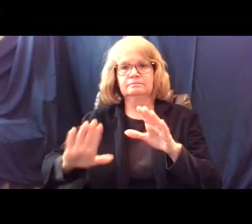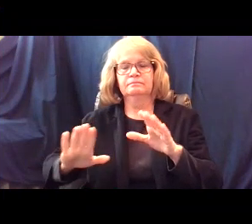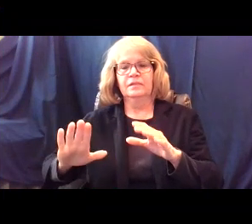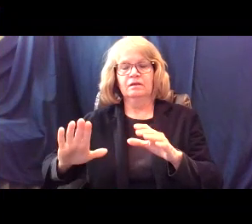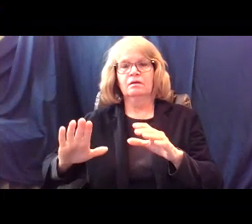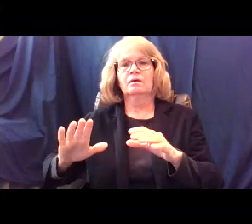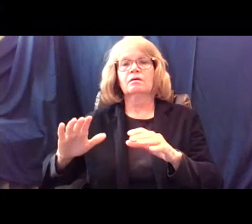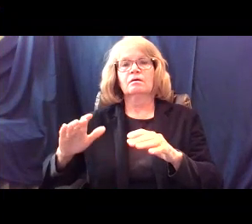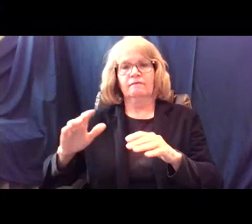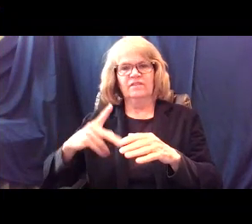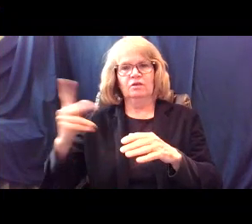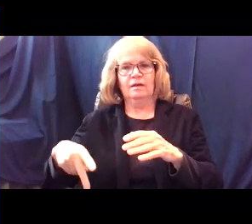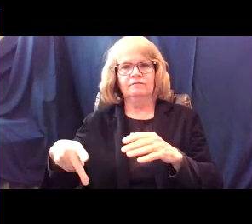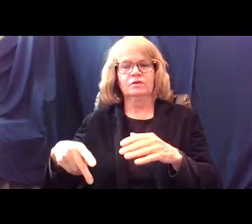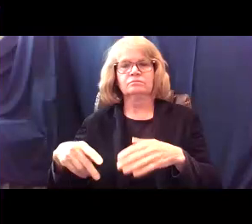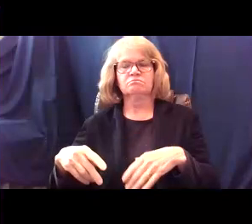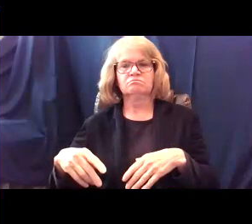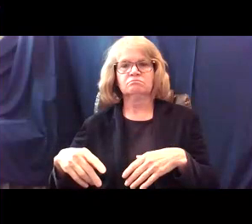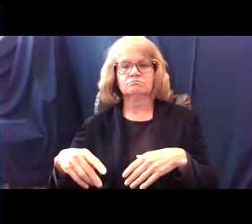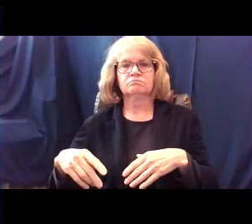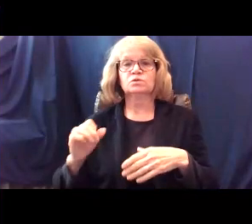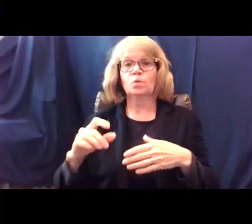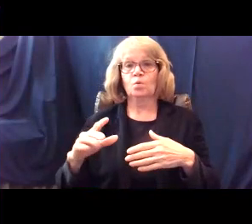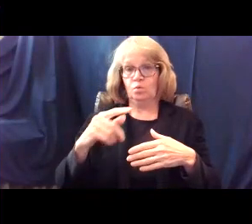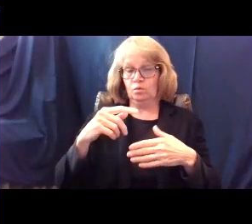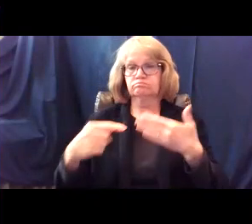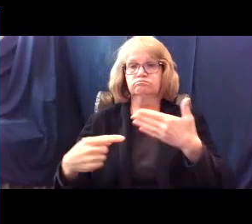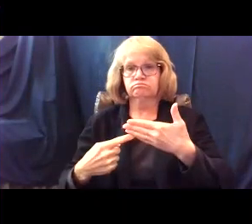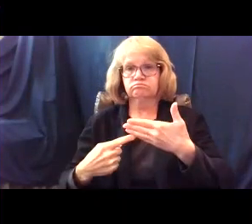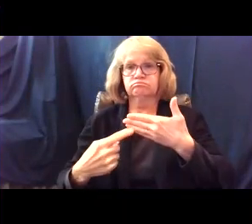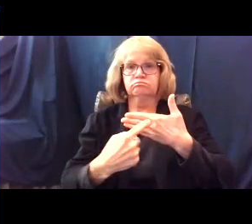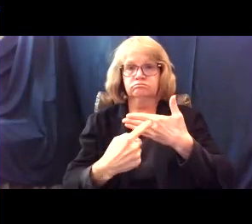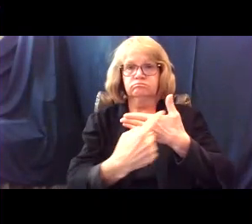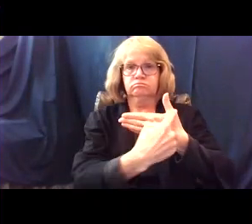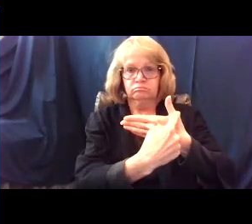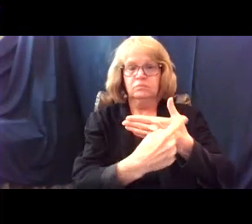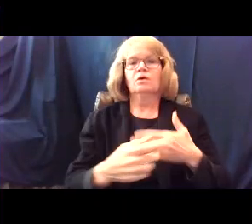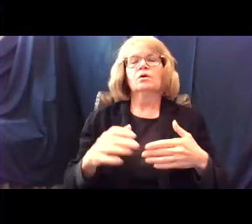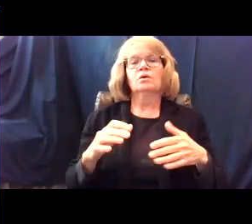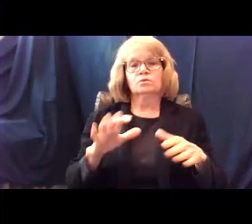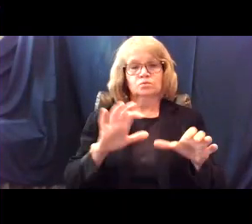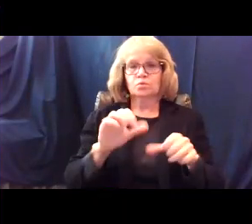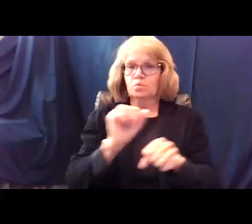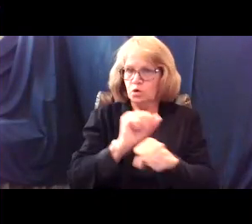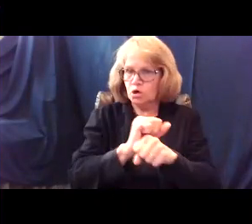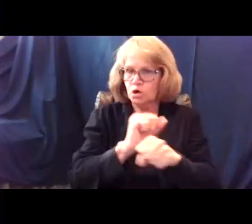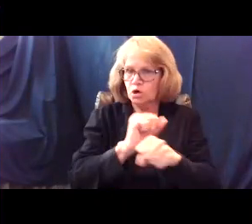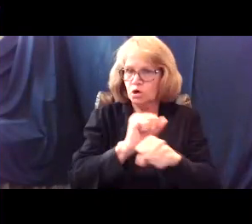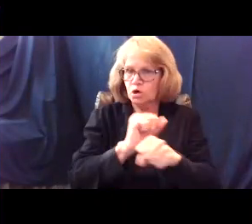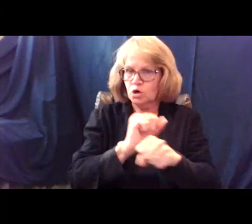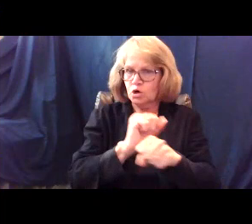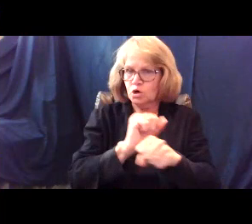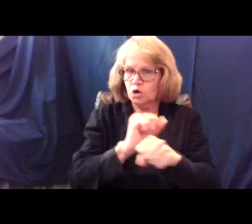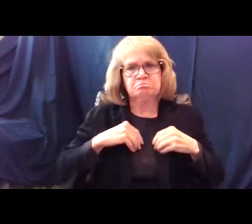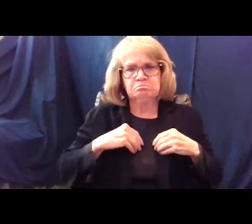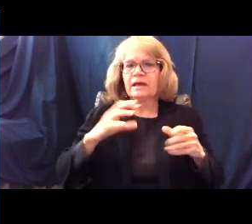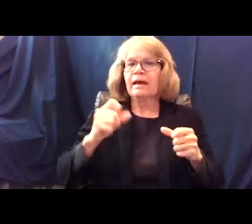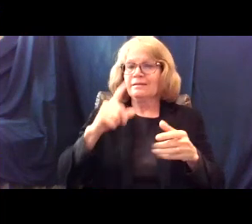state, there's our Philadelphia regional office. So these offices do the day-to-day work of accepting and